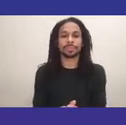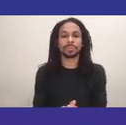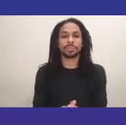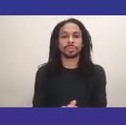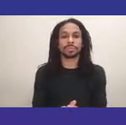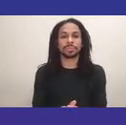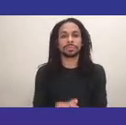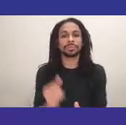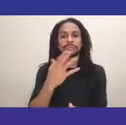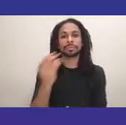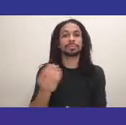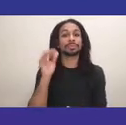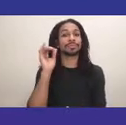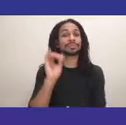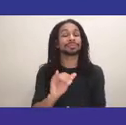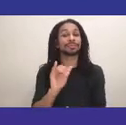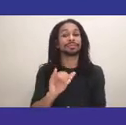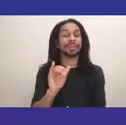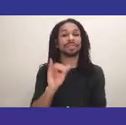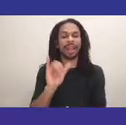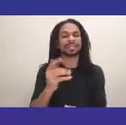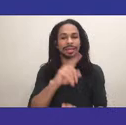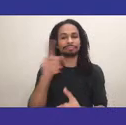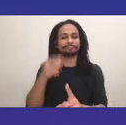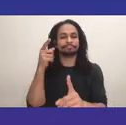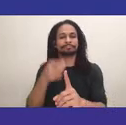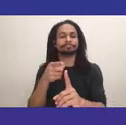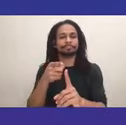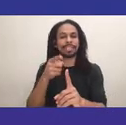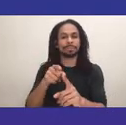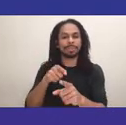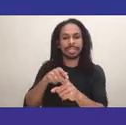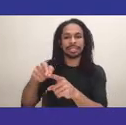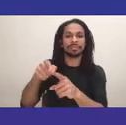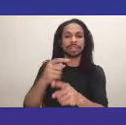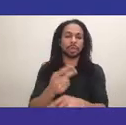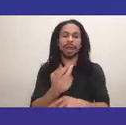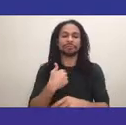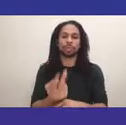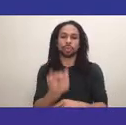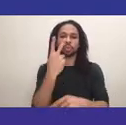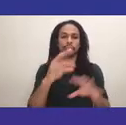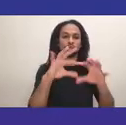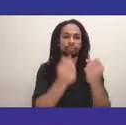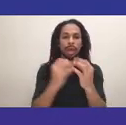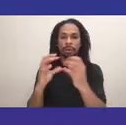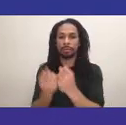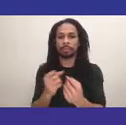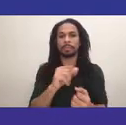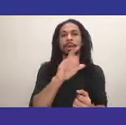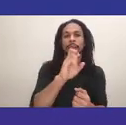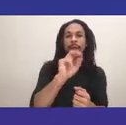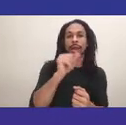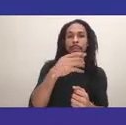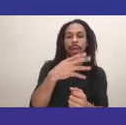And this will be my Caddo language. So I am from two tribes, one is Lenape and one is Caddo.